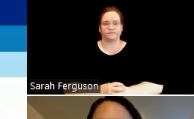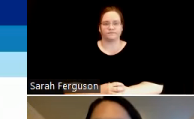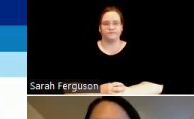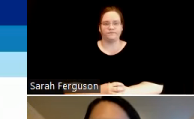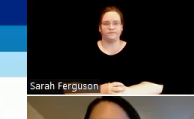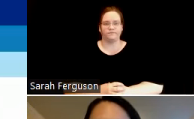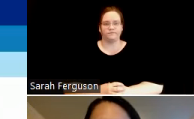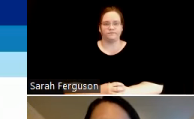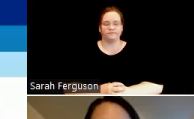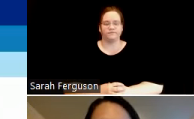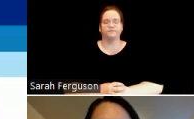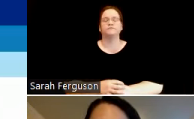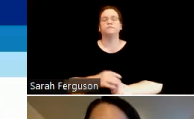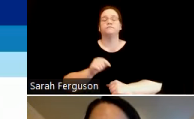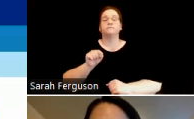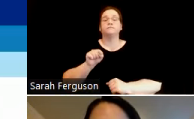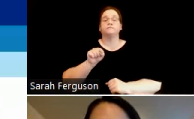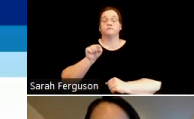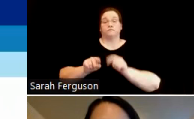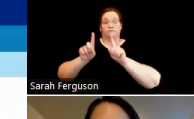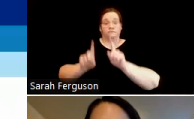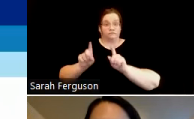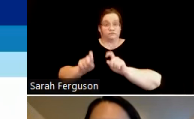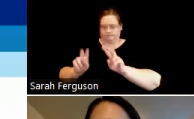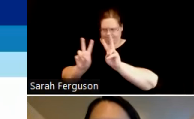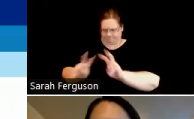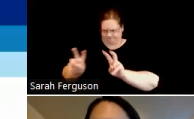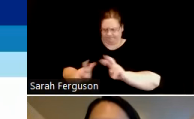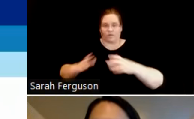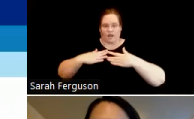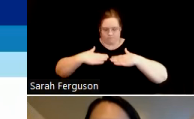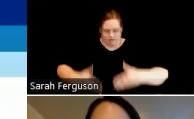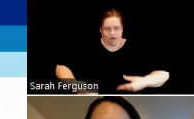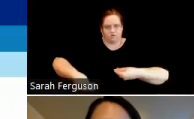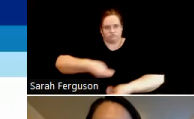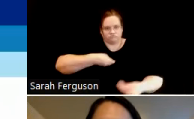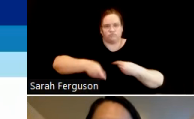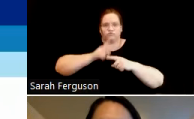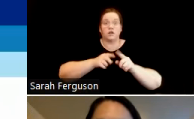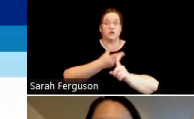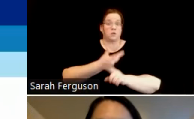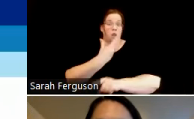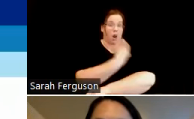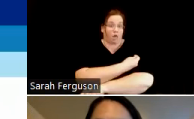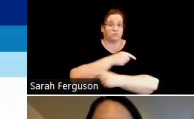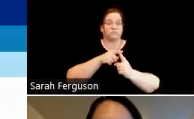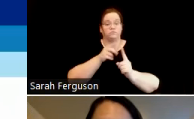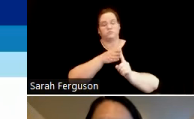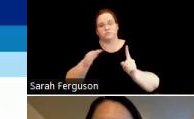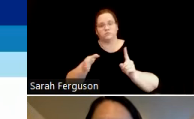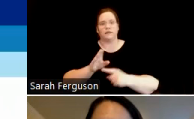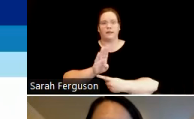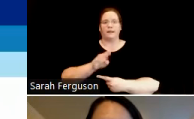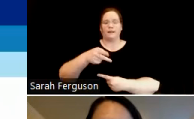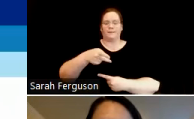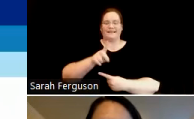This also looked at systemic reactions within 7 days after dose 1 and 2. So PD1 is the dose 1